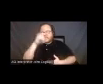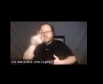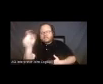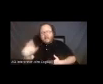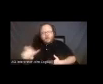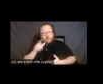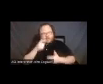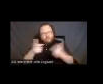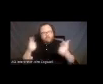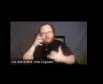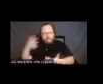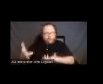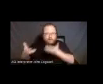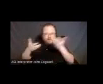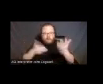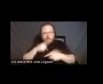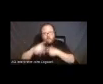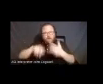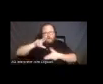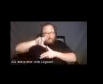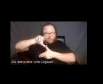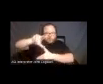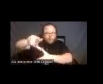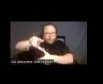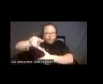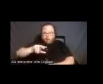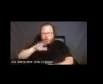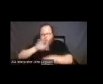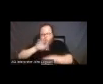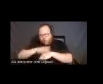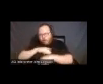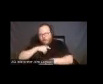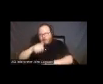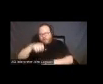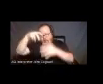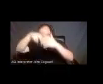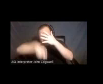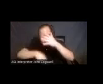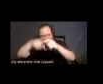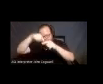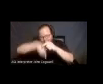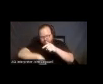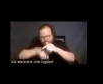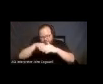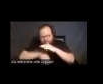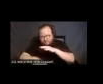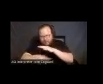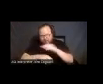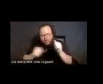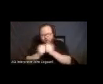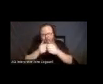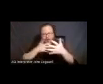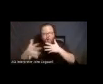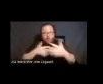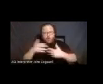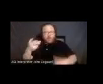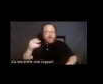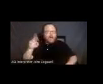carrying. You know, when we had tornado warnings, I had to go down the ladder in the cellar with this greyhound.